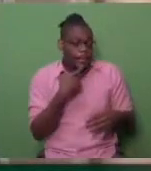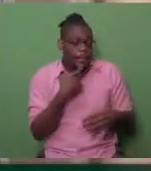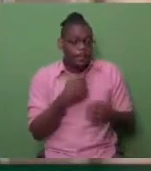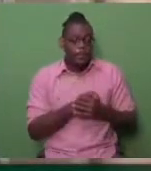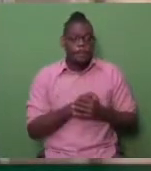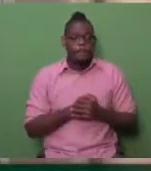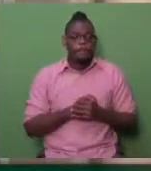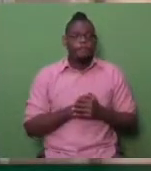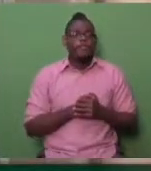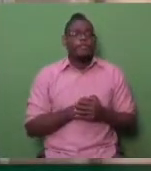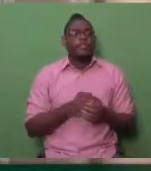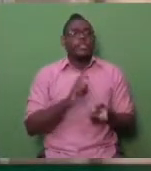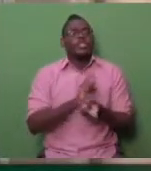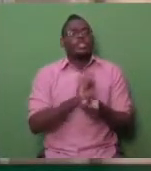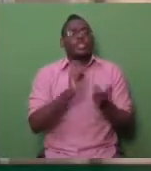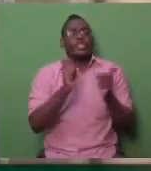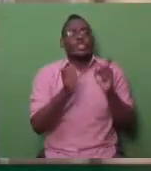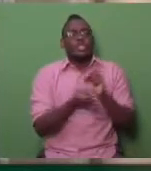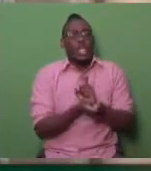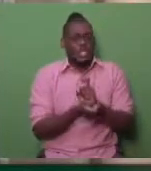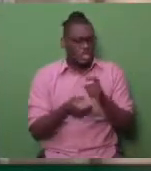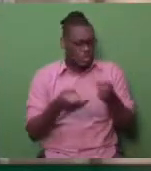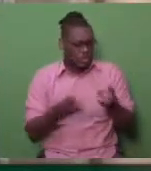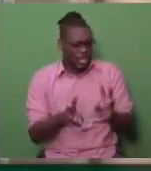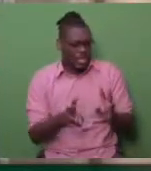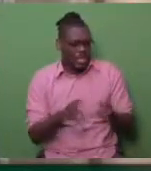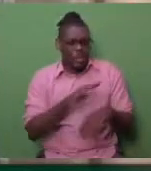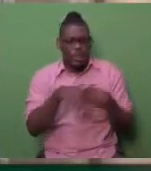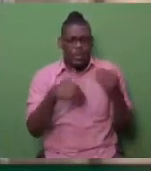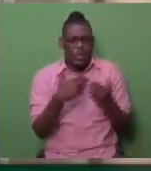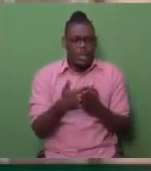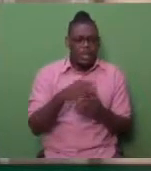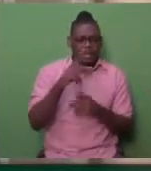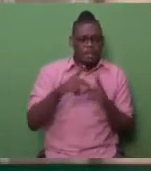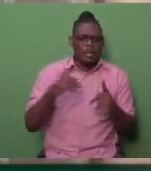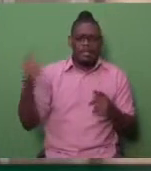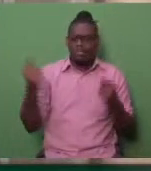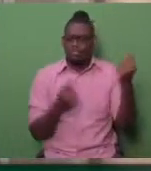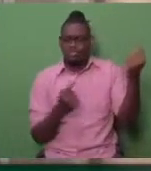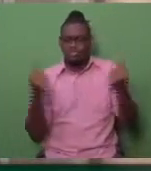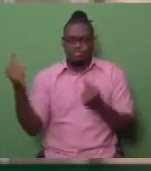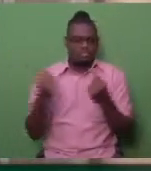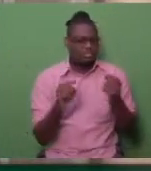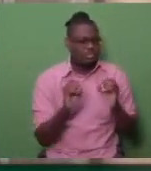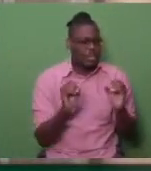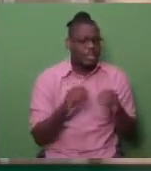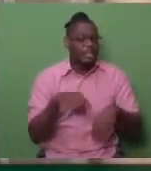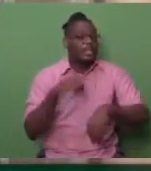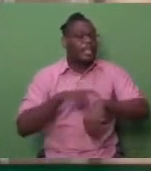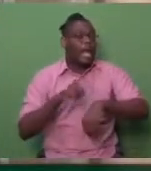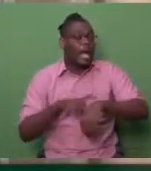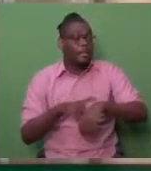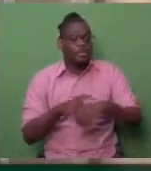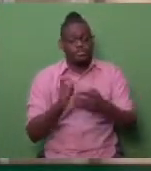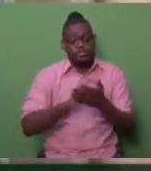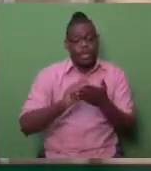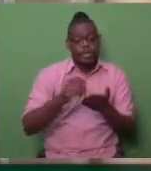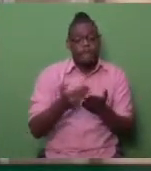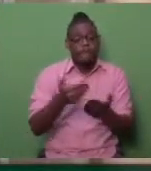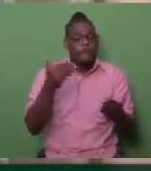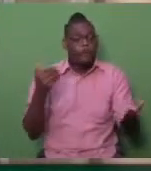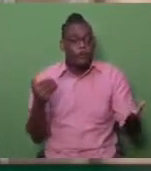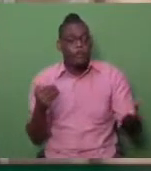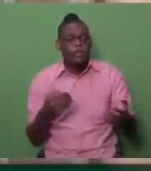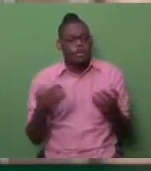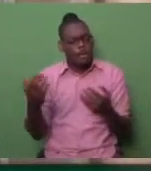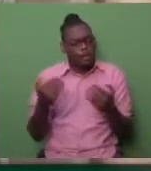everybody, come, first serve. No appointment, just turn up. From tomorrow, they can just walk in, get vaccinated, and go